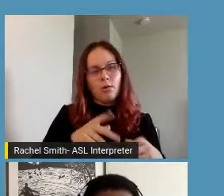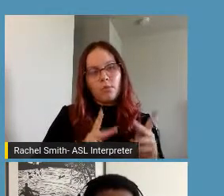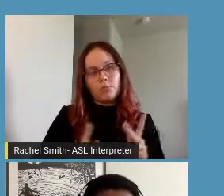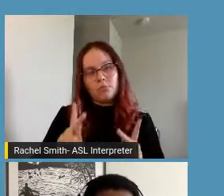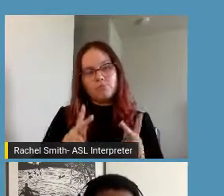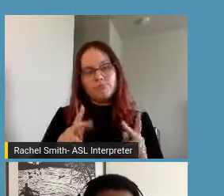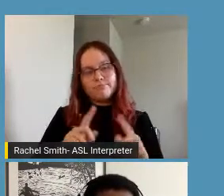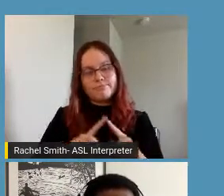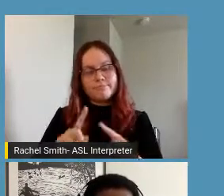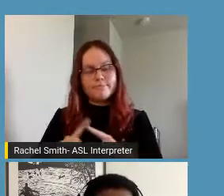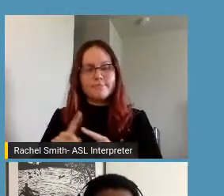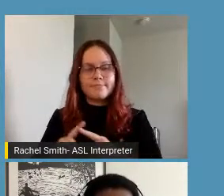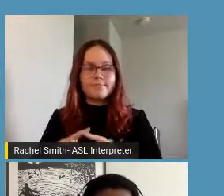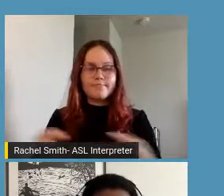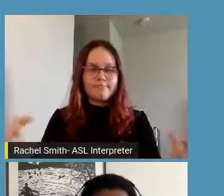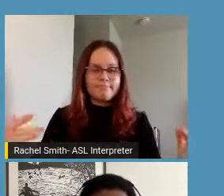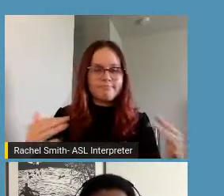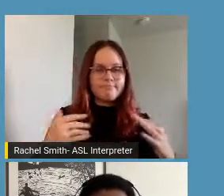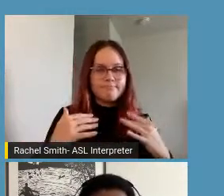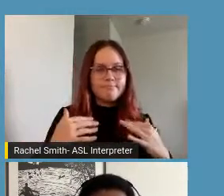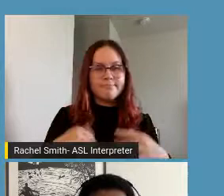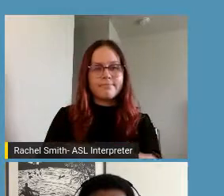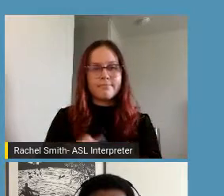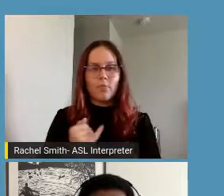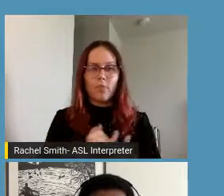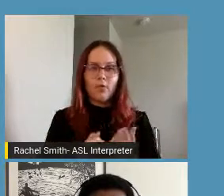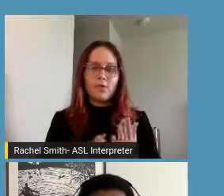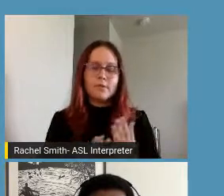the artists that we work with.